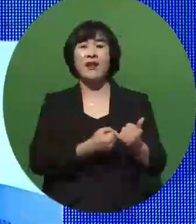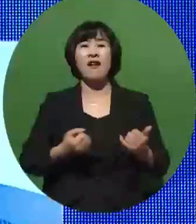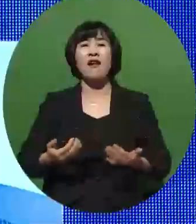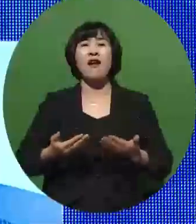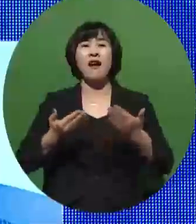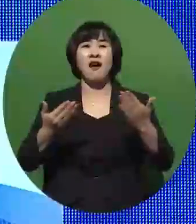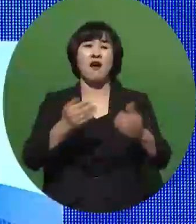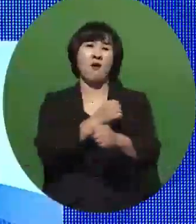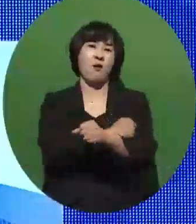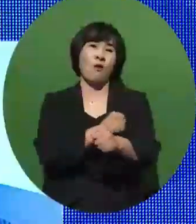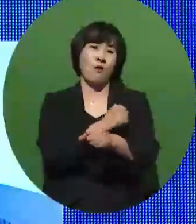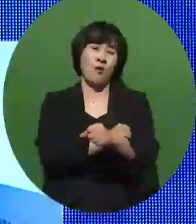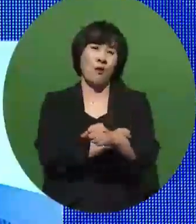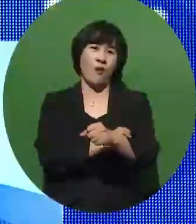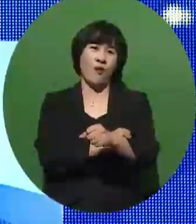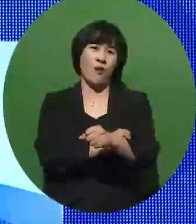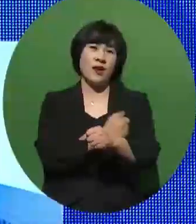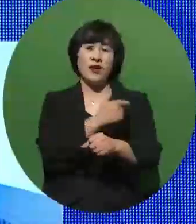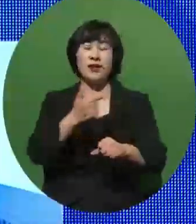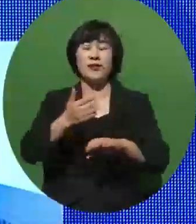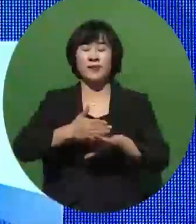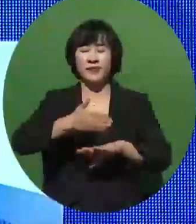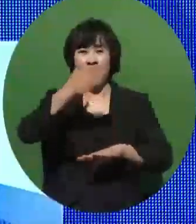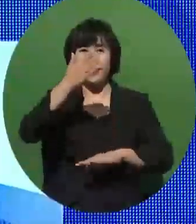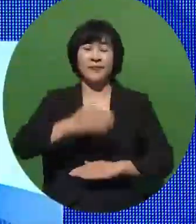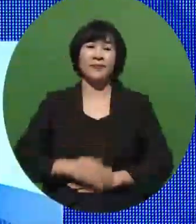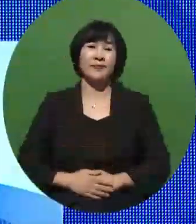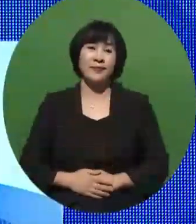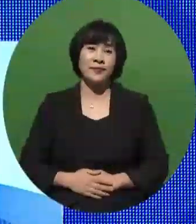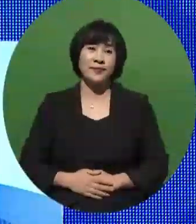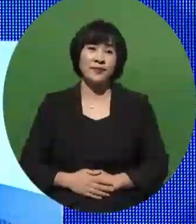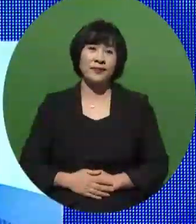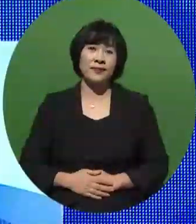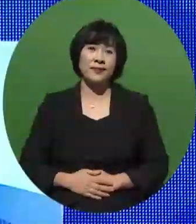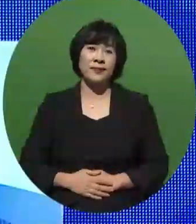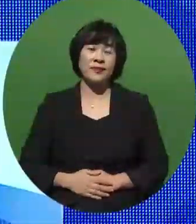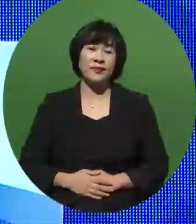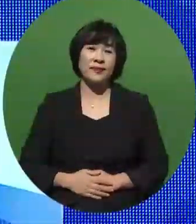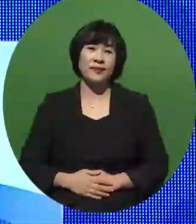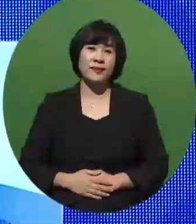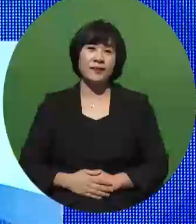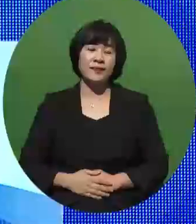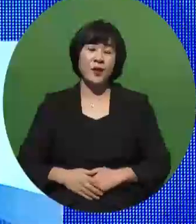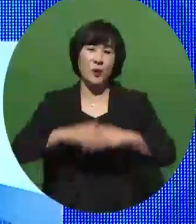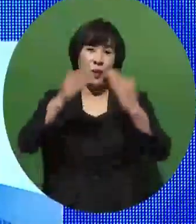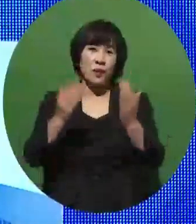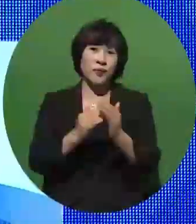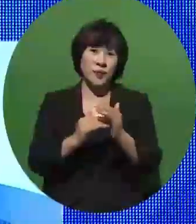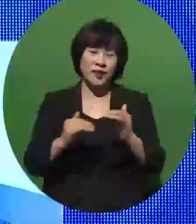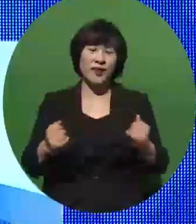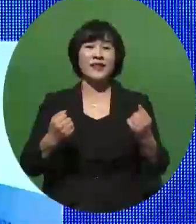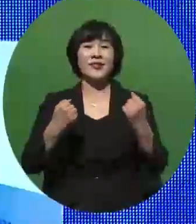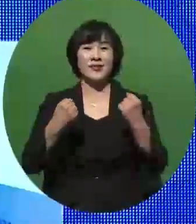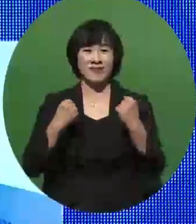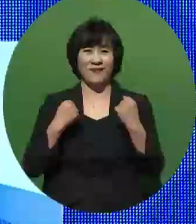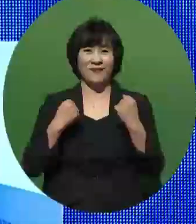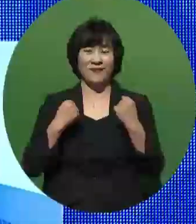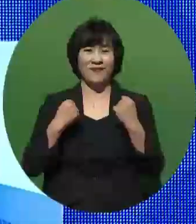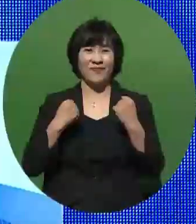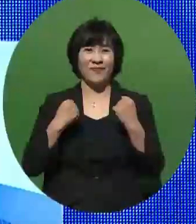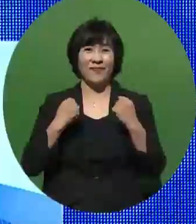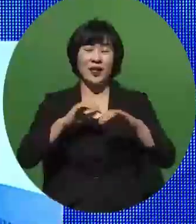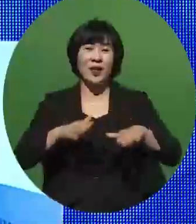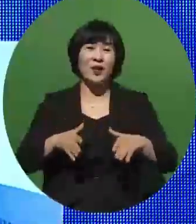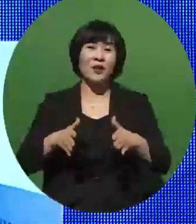my heartfelt gratitude to all those involved in this forum for their unwavering dedication, and I wish